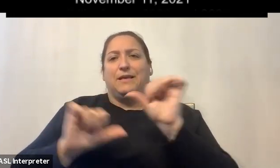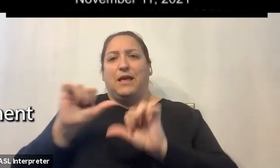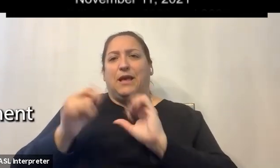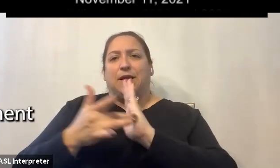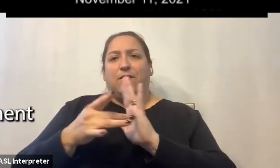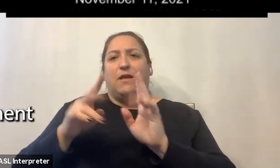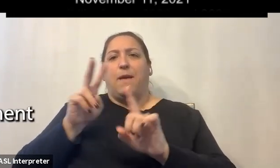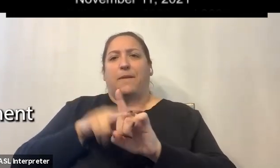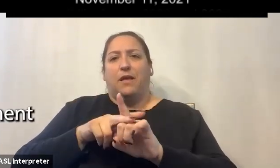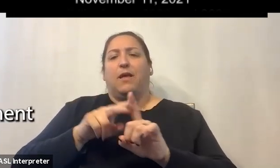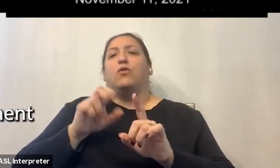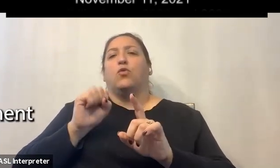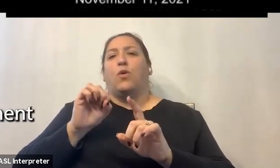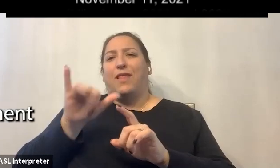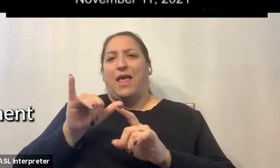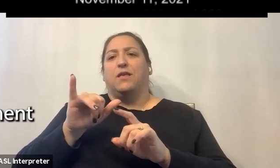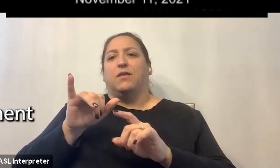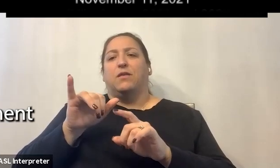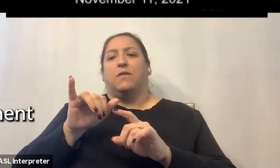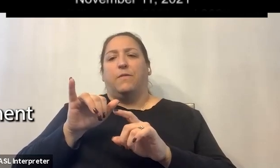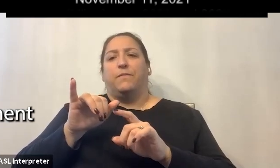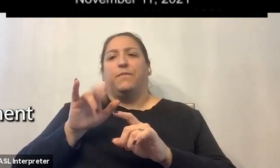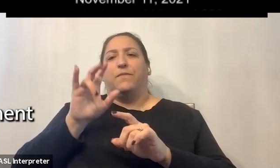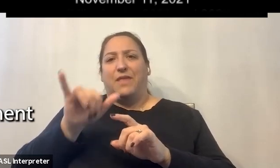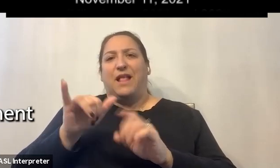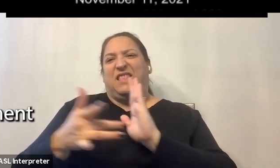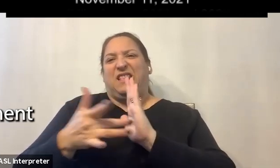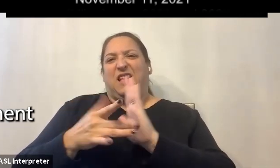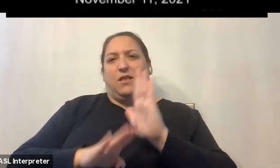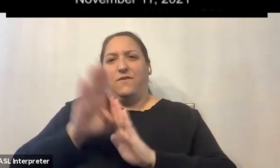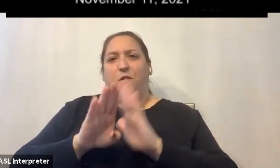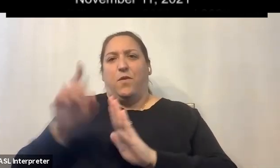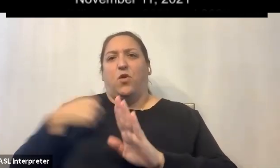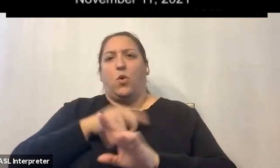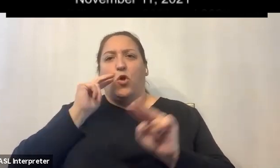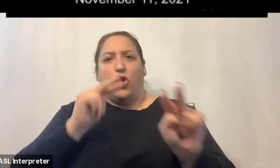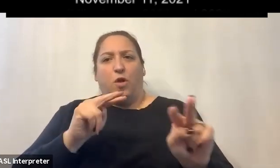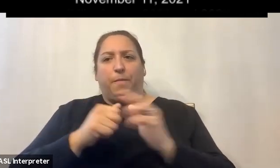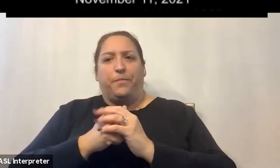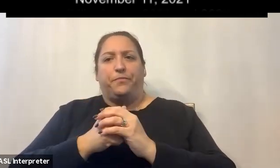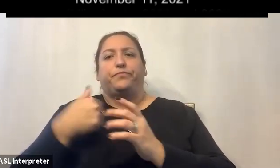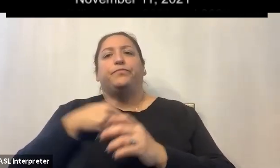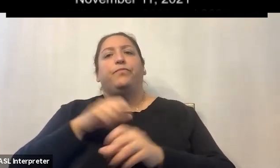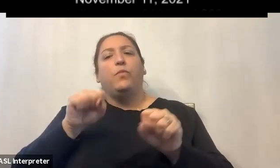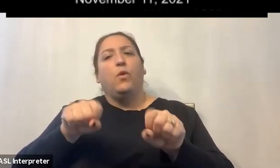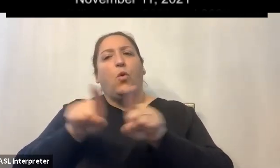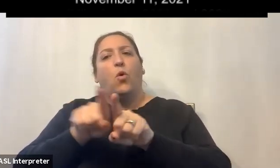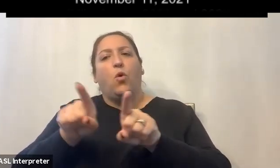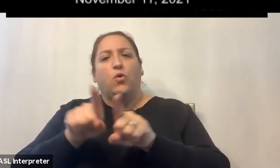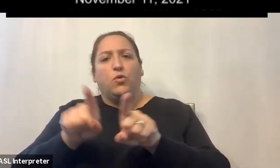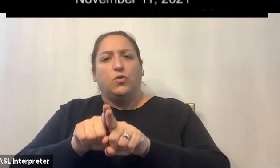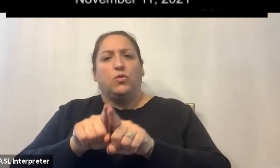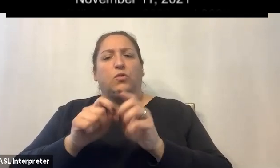applications. So this is the practical tech development that we're looking at. We can also foster, that